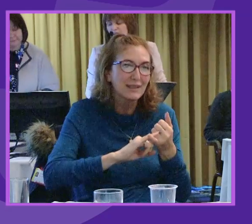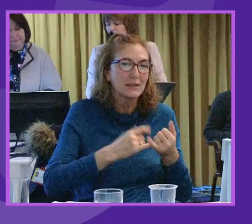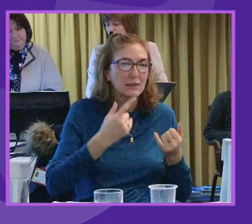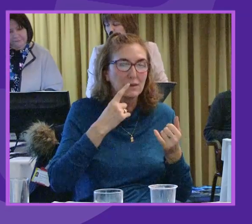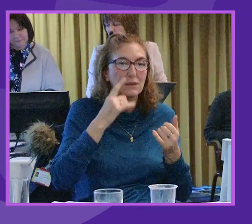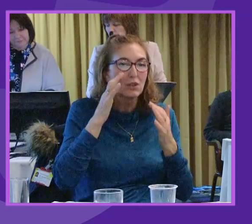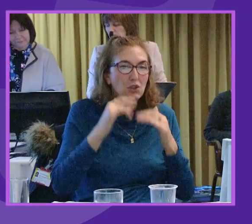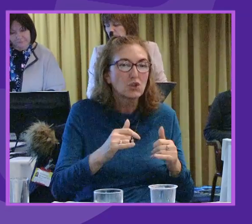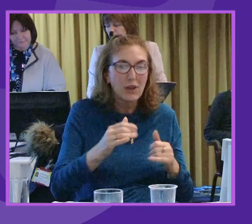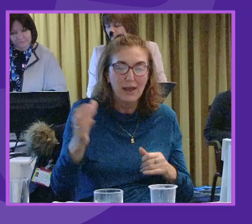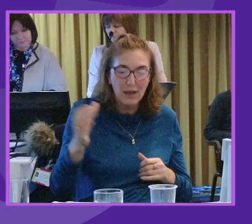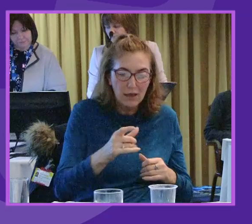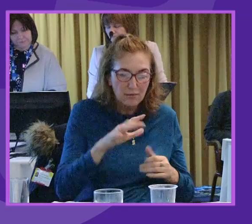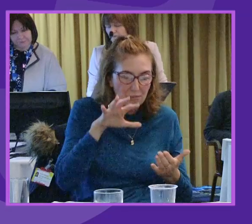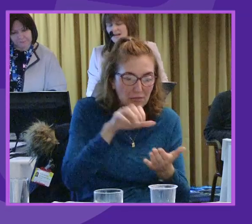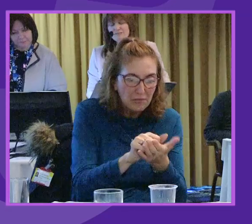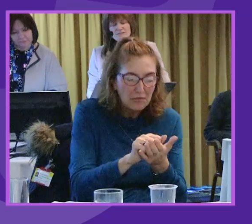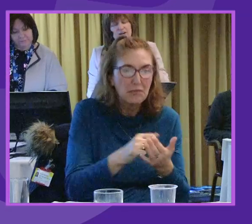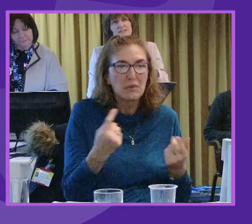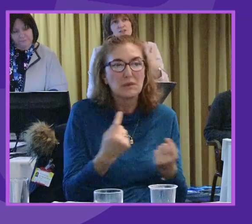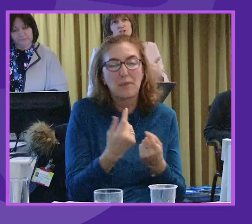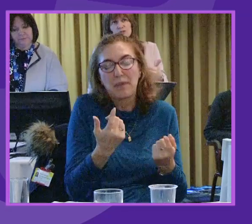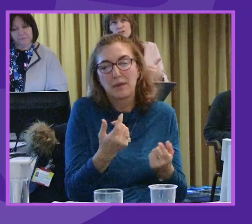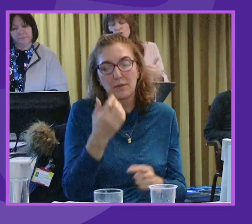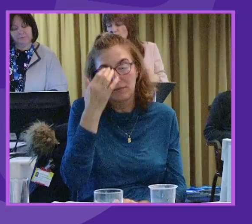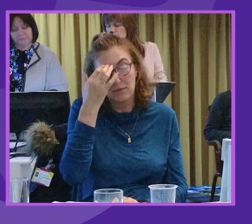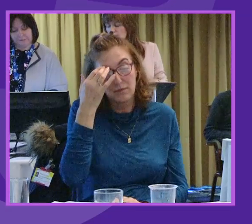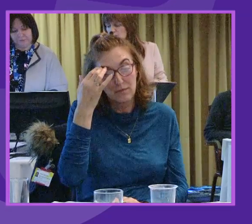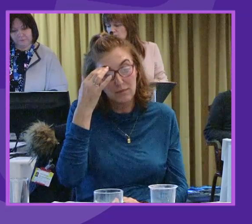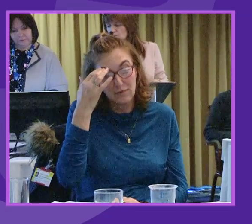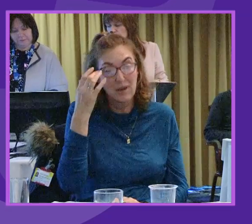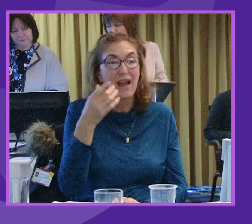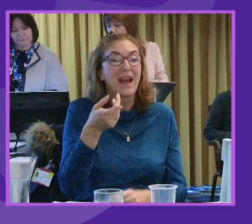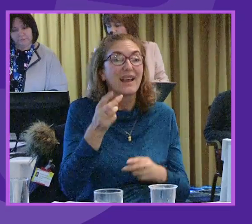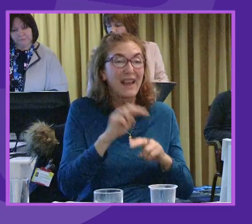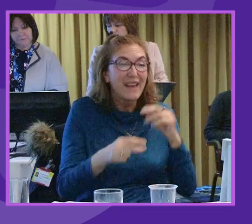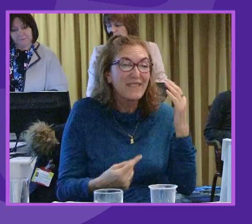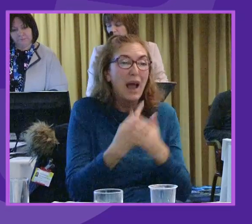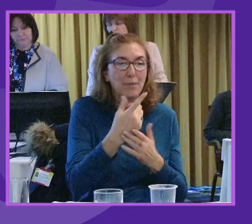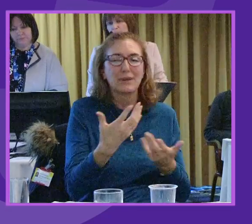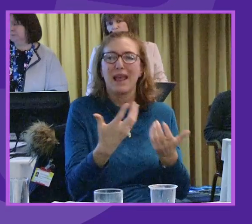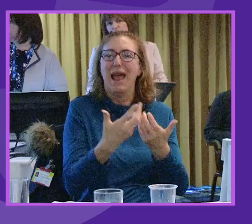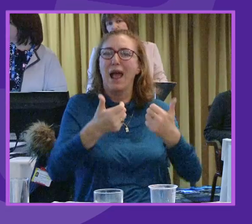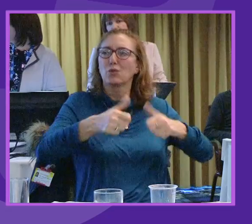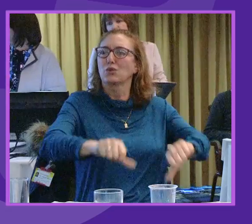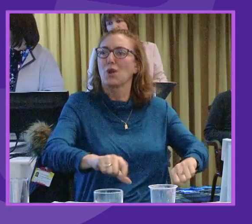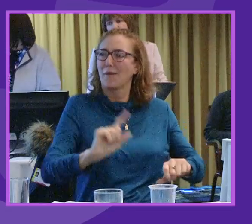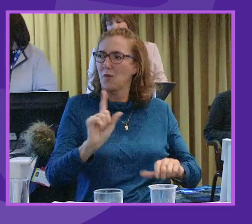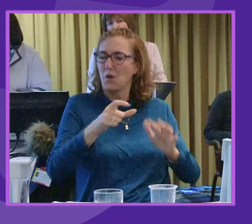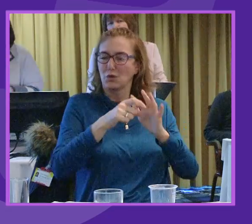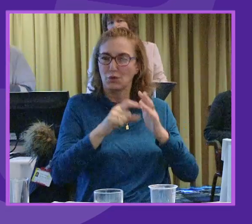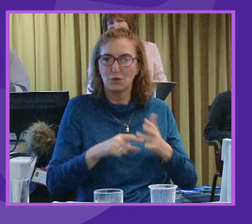DBS checks and what might show up when you're recruiting people, and finding solution to those